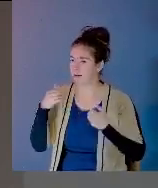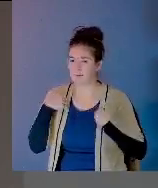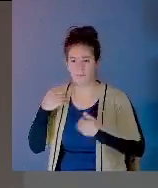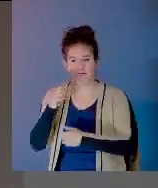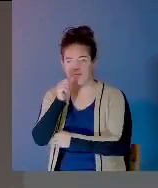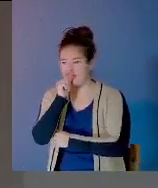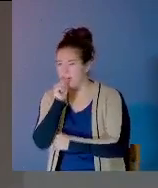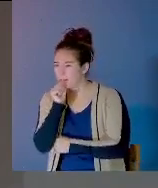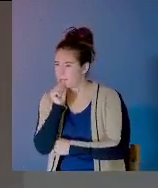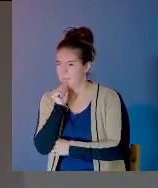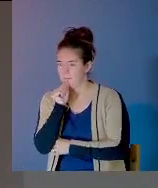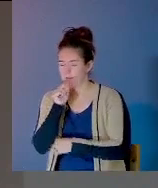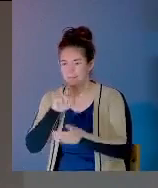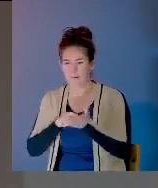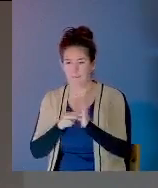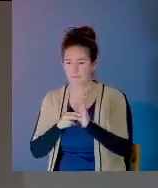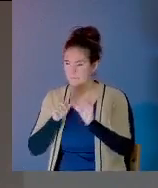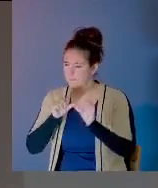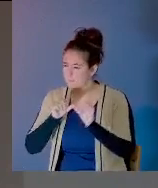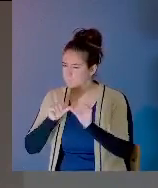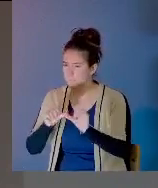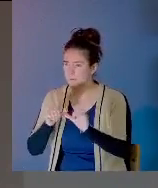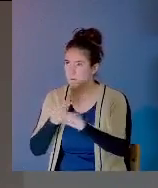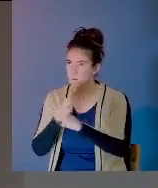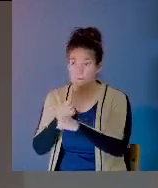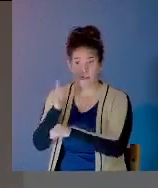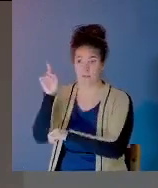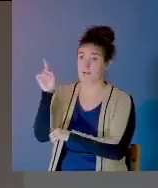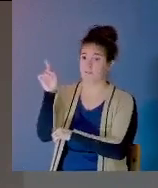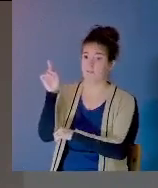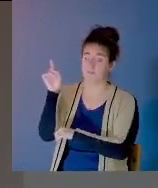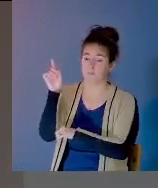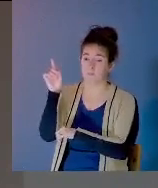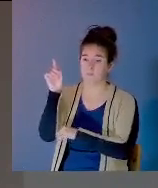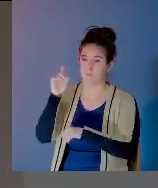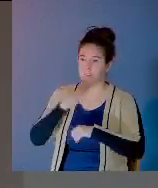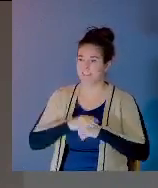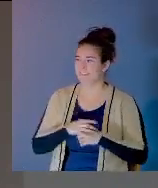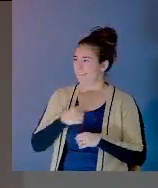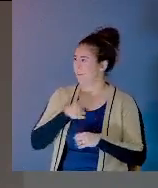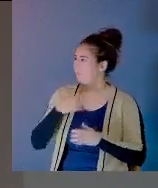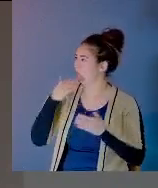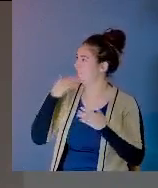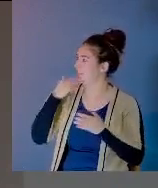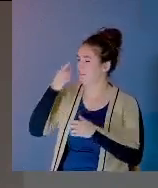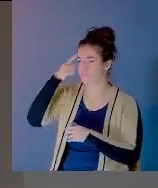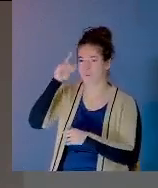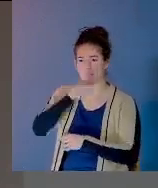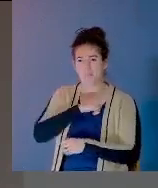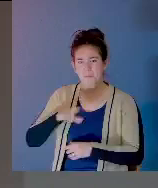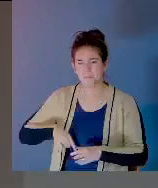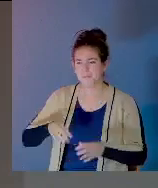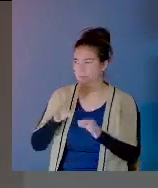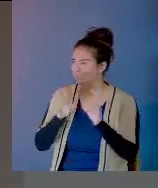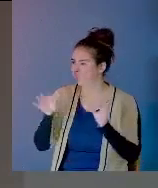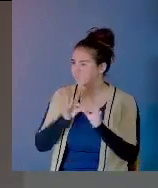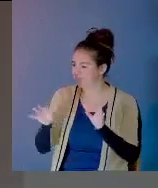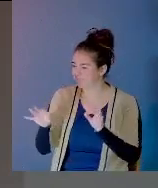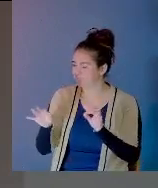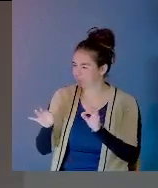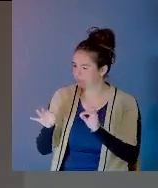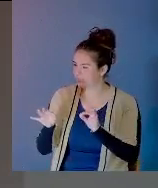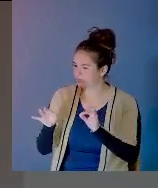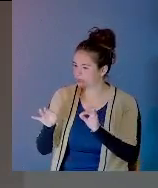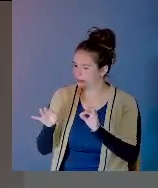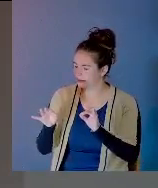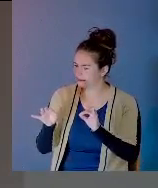through life, using him. So I am thankful for the Lord's words, man. He puts them there, and he just reminds